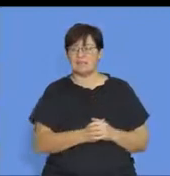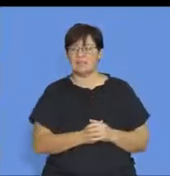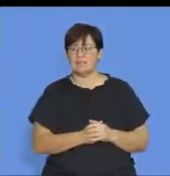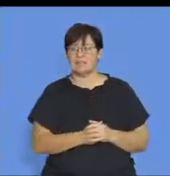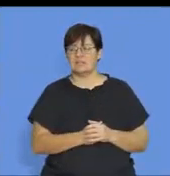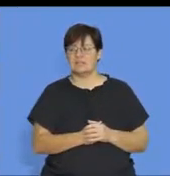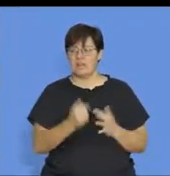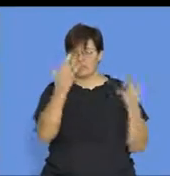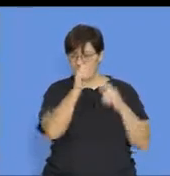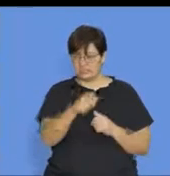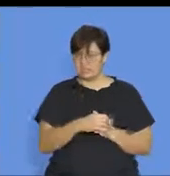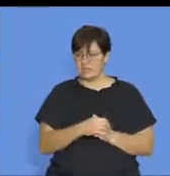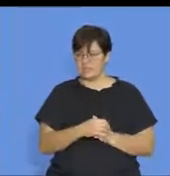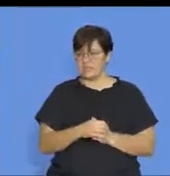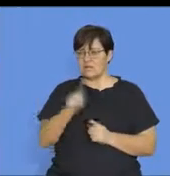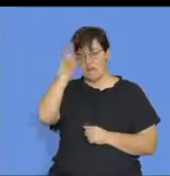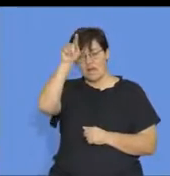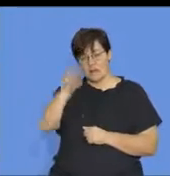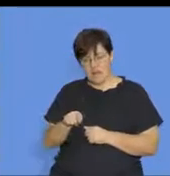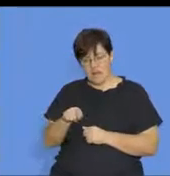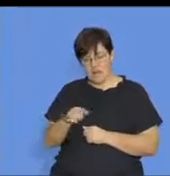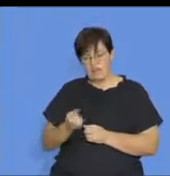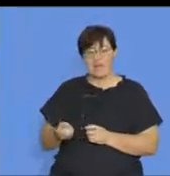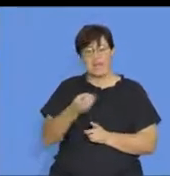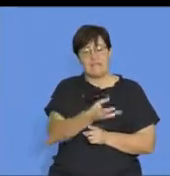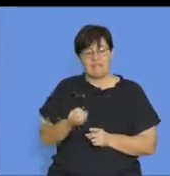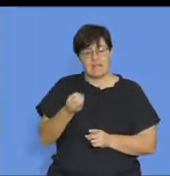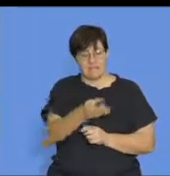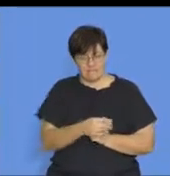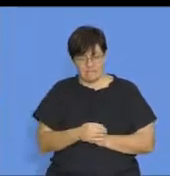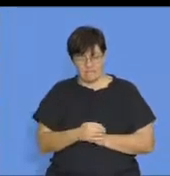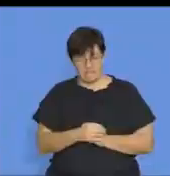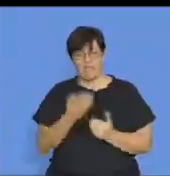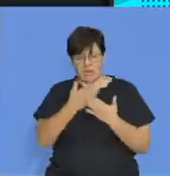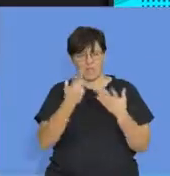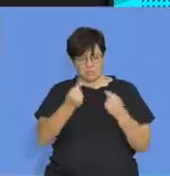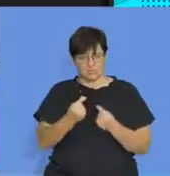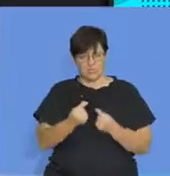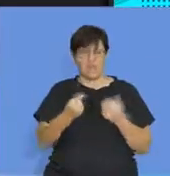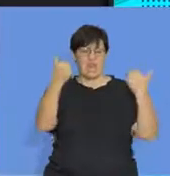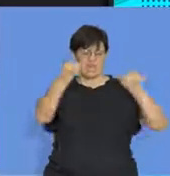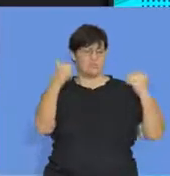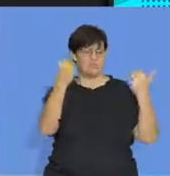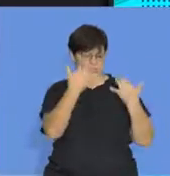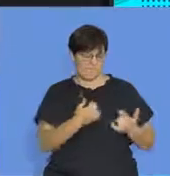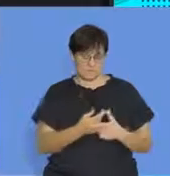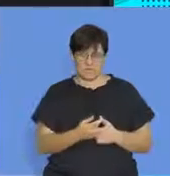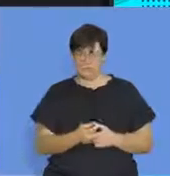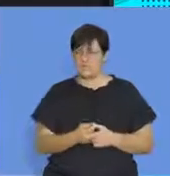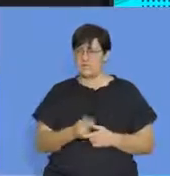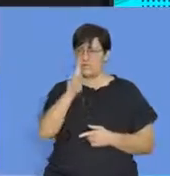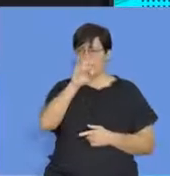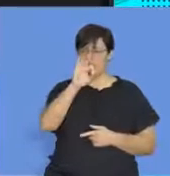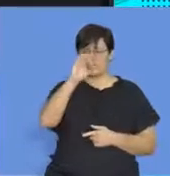we examine from the amounts given, guys, right, you can do this as accounting students, from the amounts